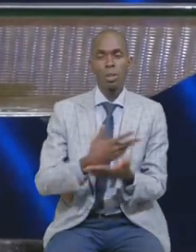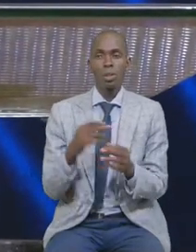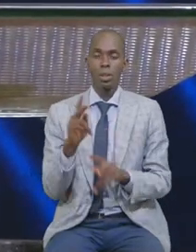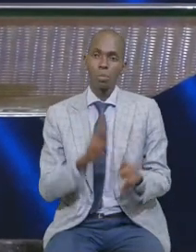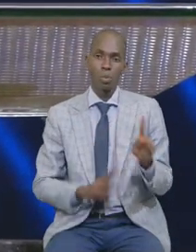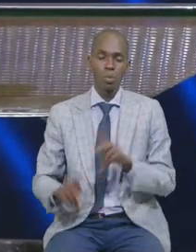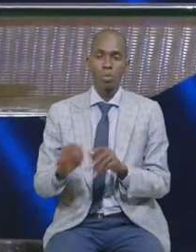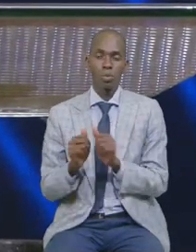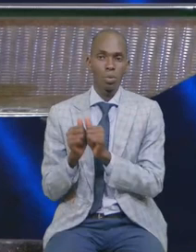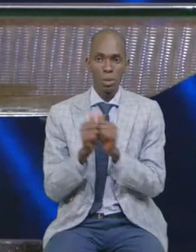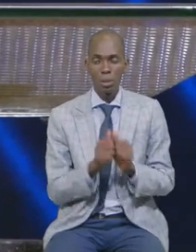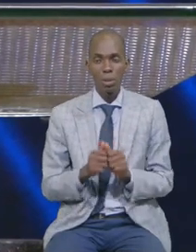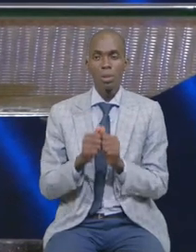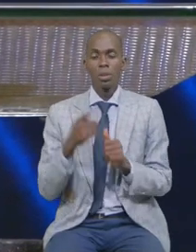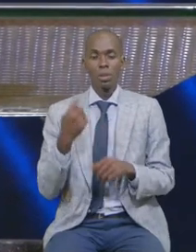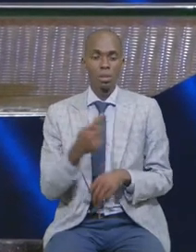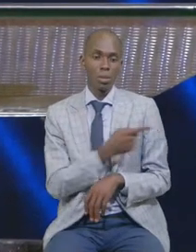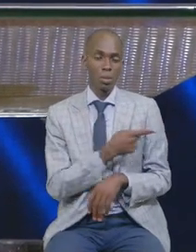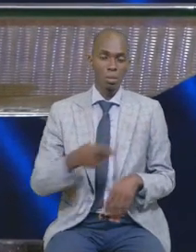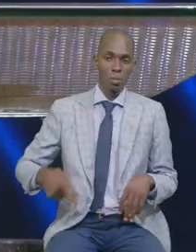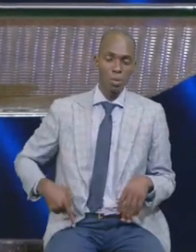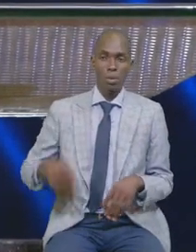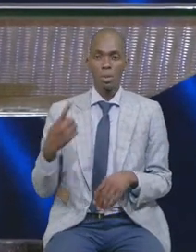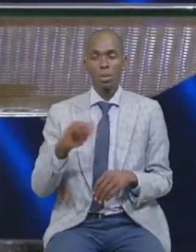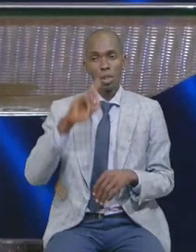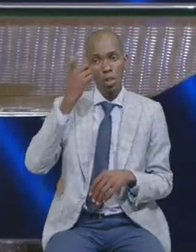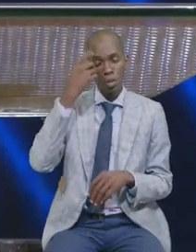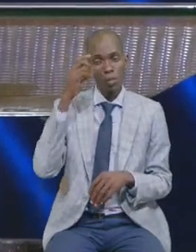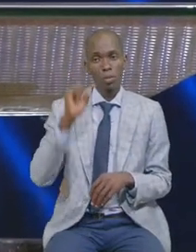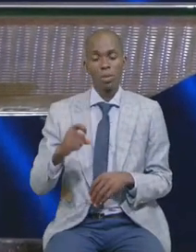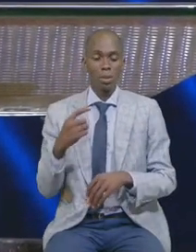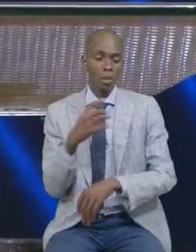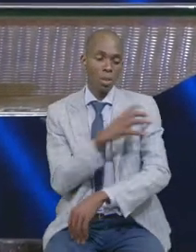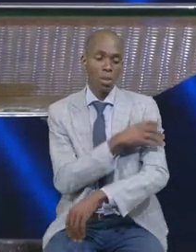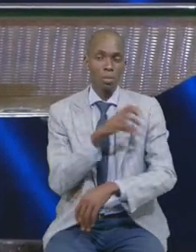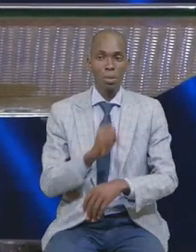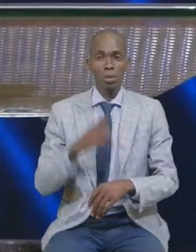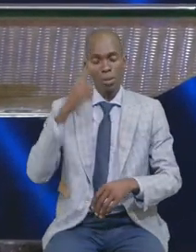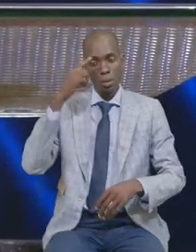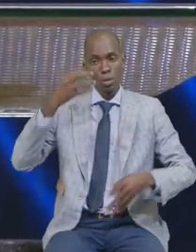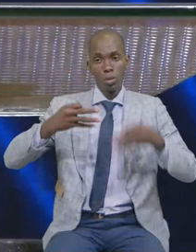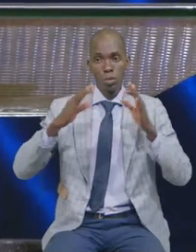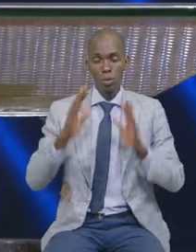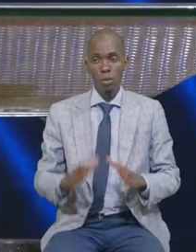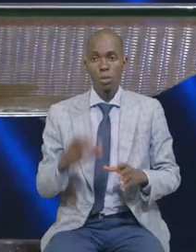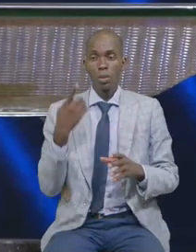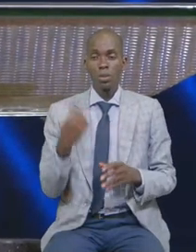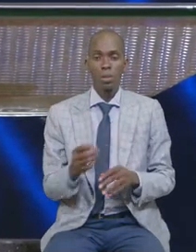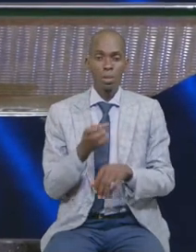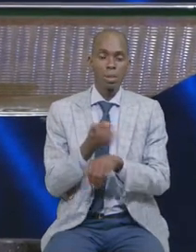the governors, and the captains, the judges, the treasurers, and the